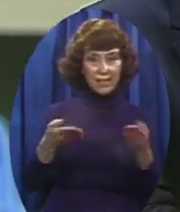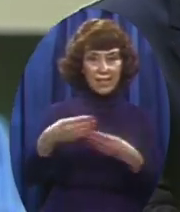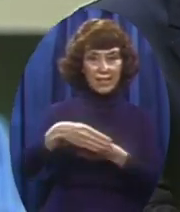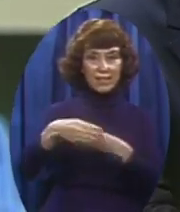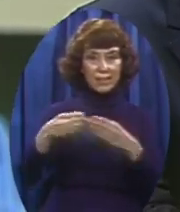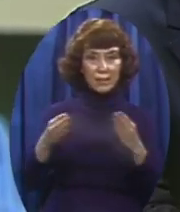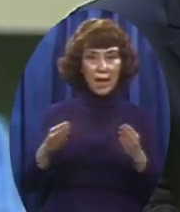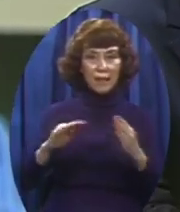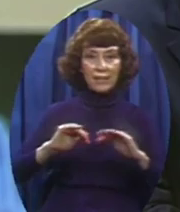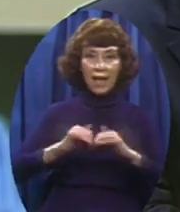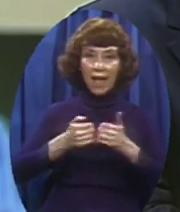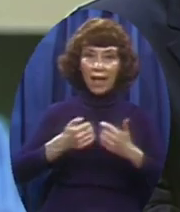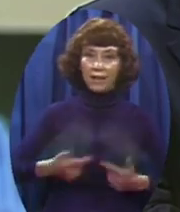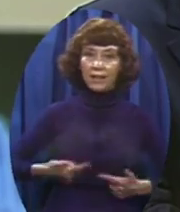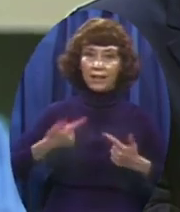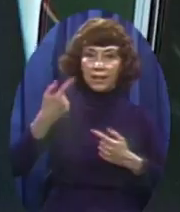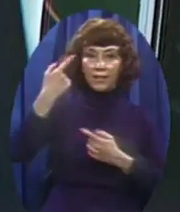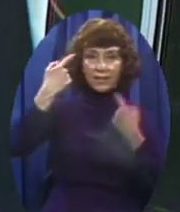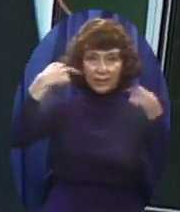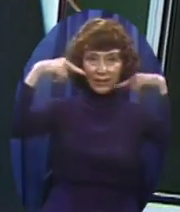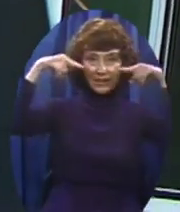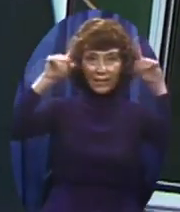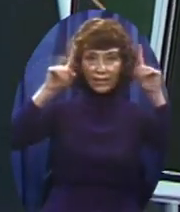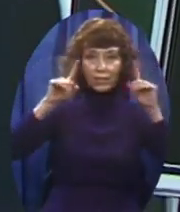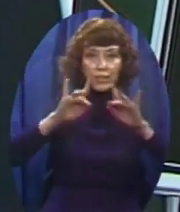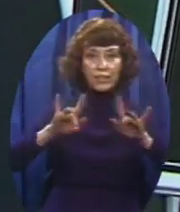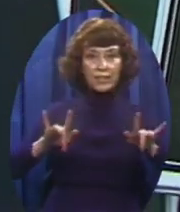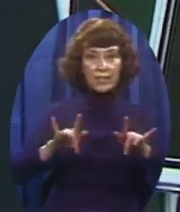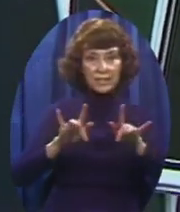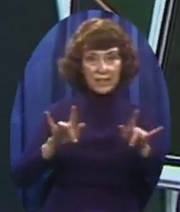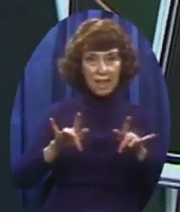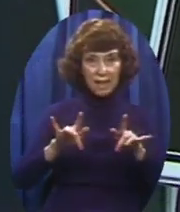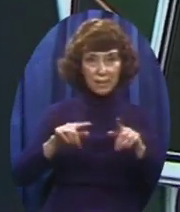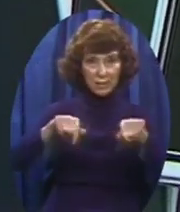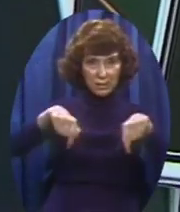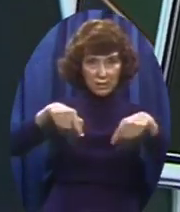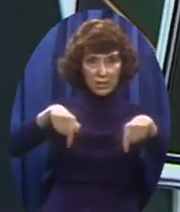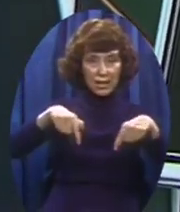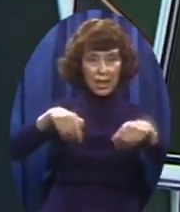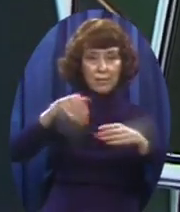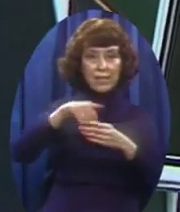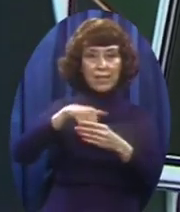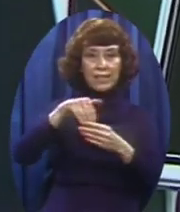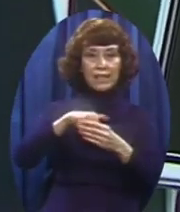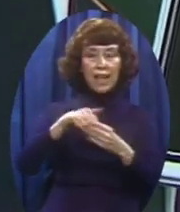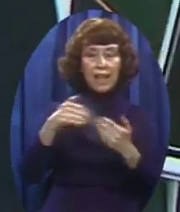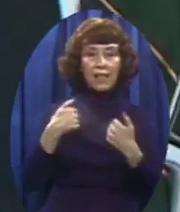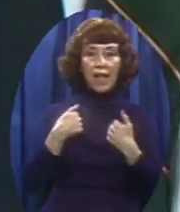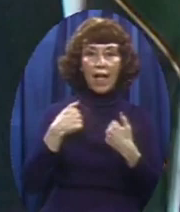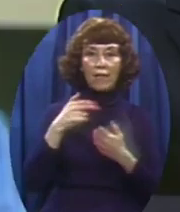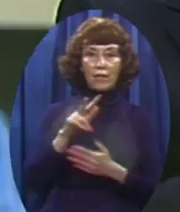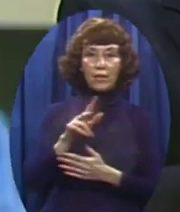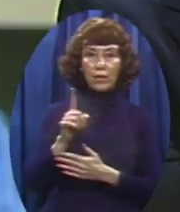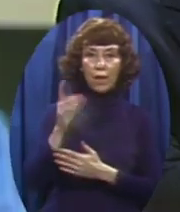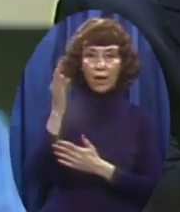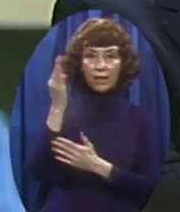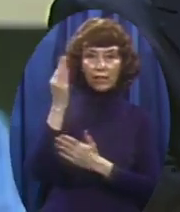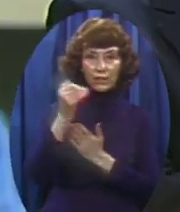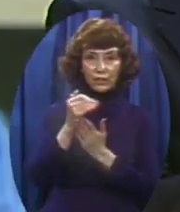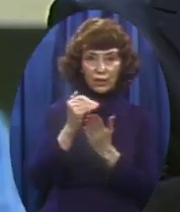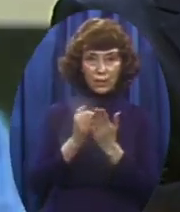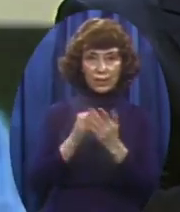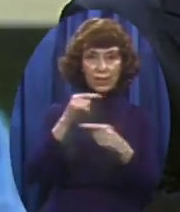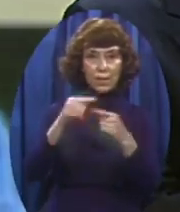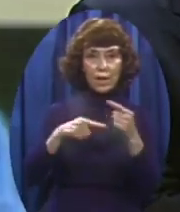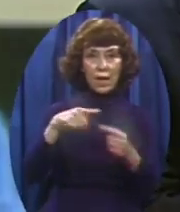Successfully, that has in it those tapes that carry the 31 sermons on Proverbs,